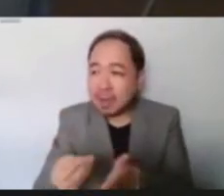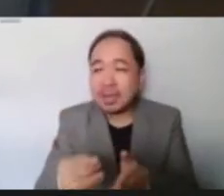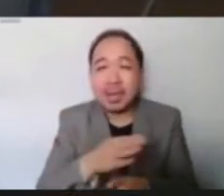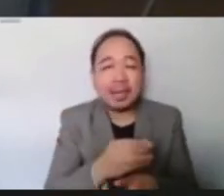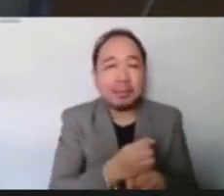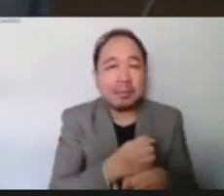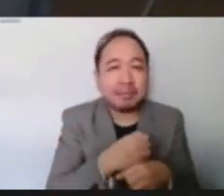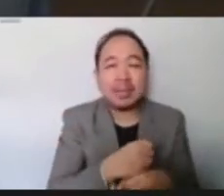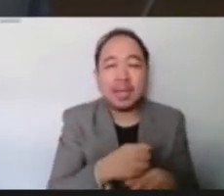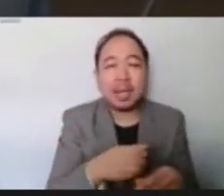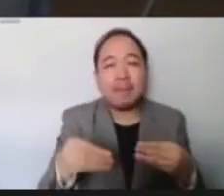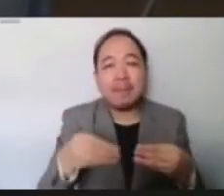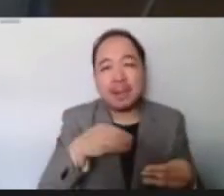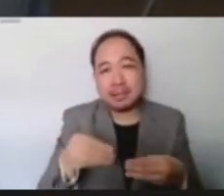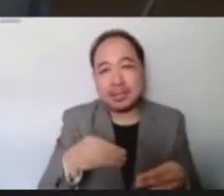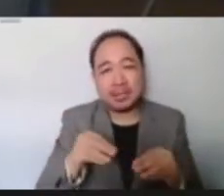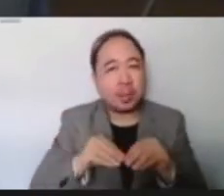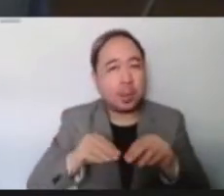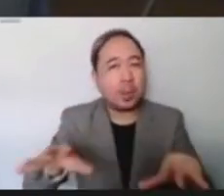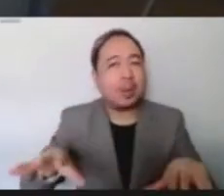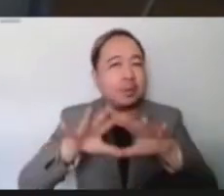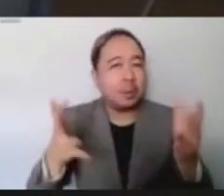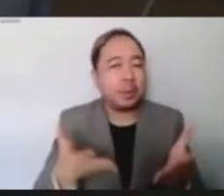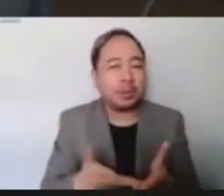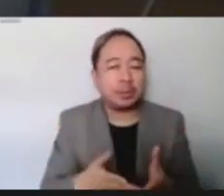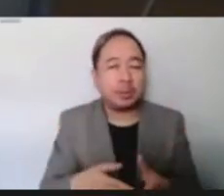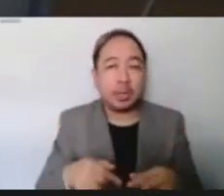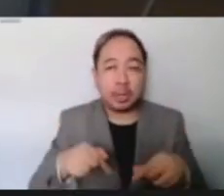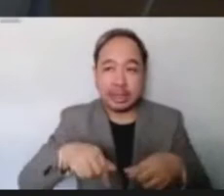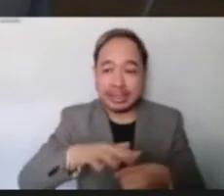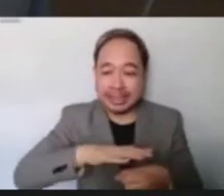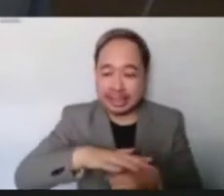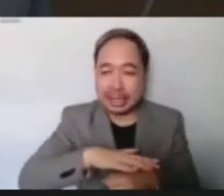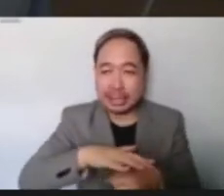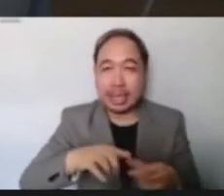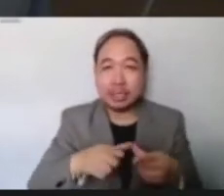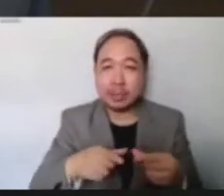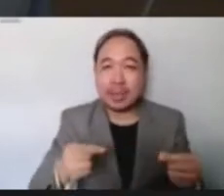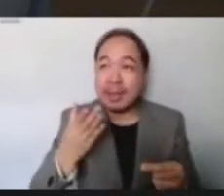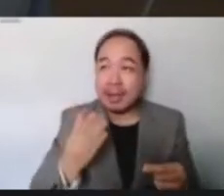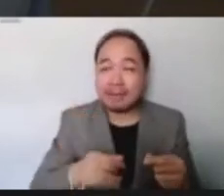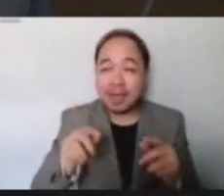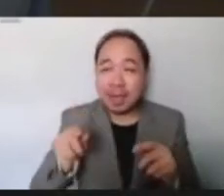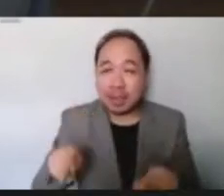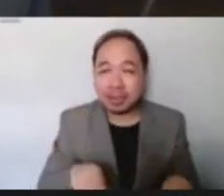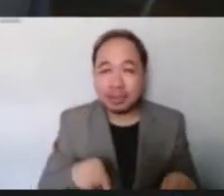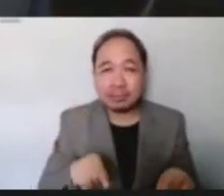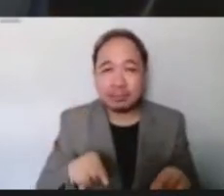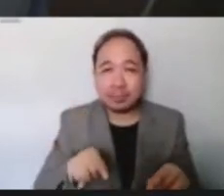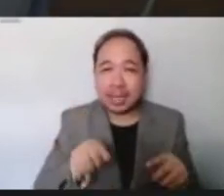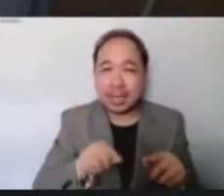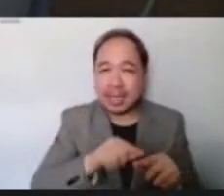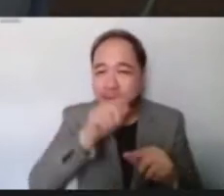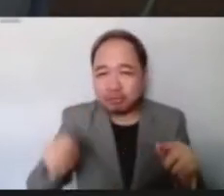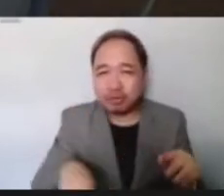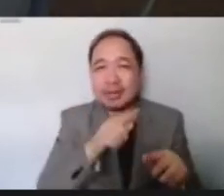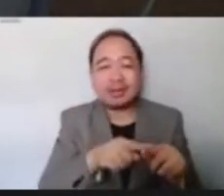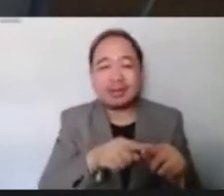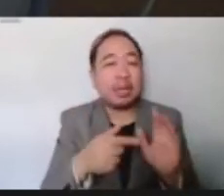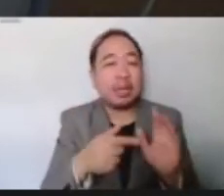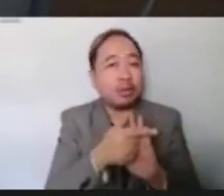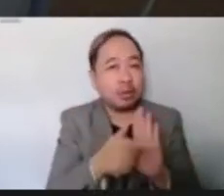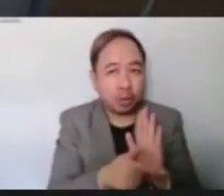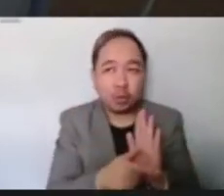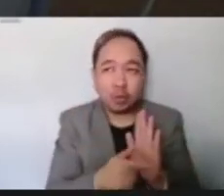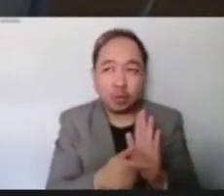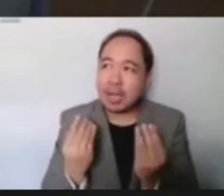worldwide domestically Japan's plastic recycling law has come into Force this past April enabling us to build a circular economy